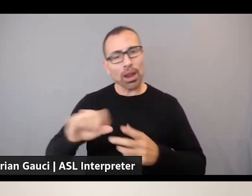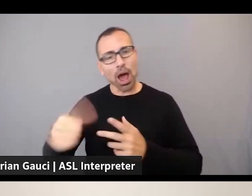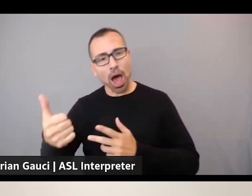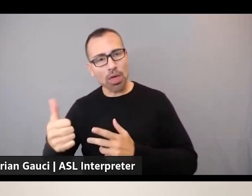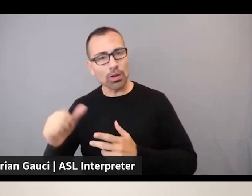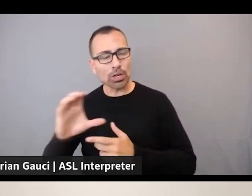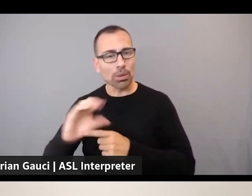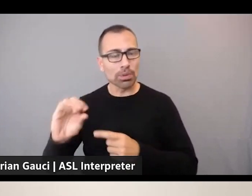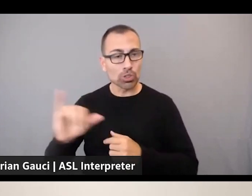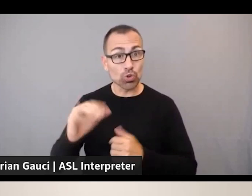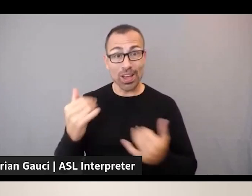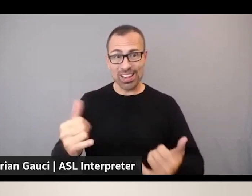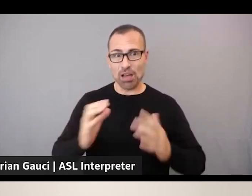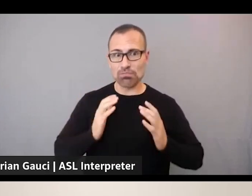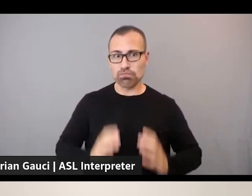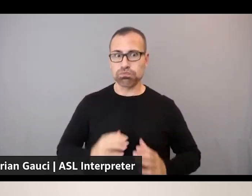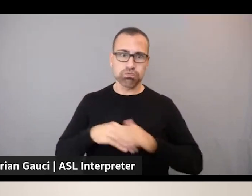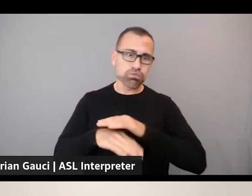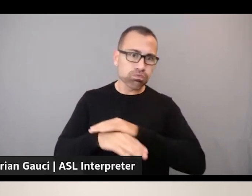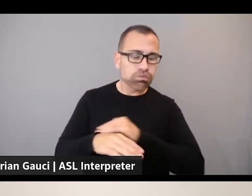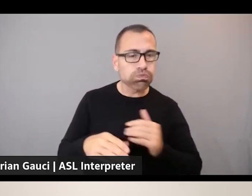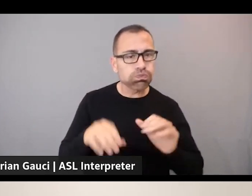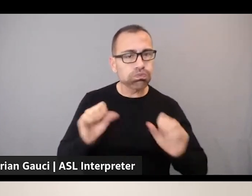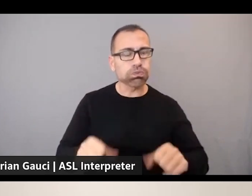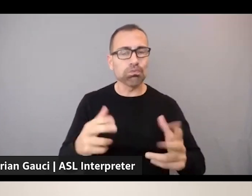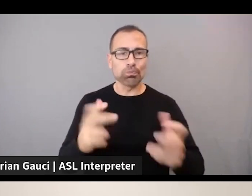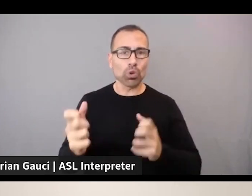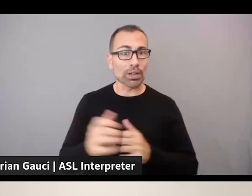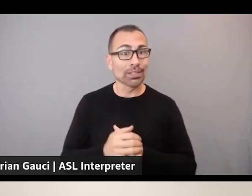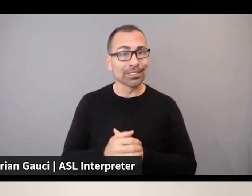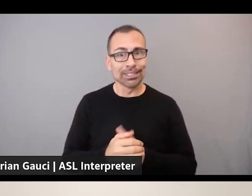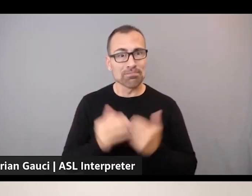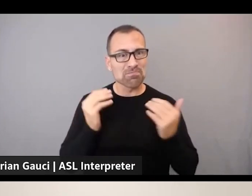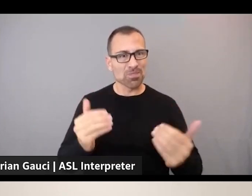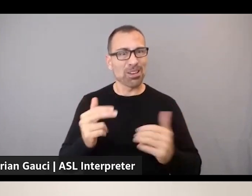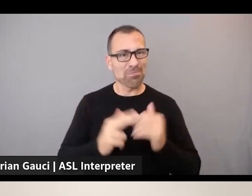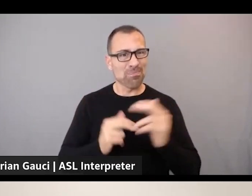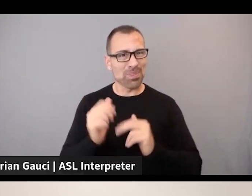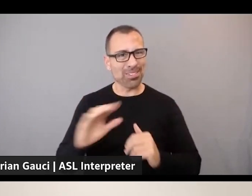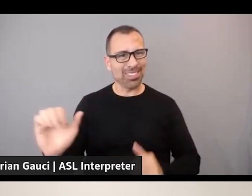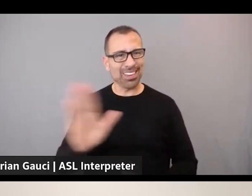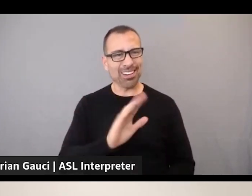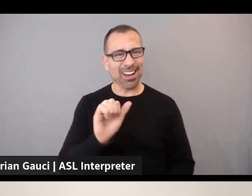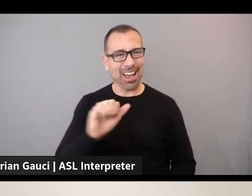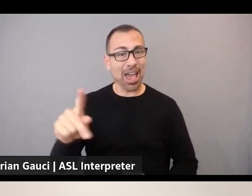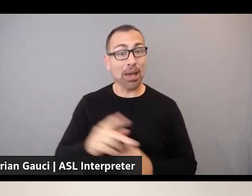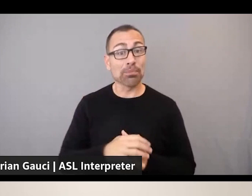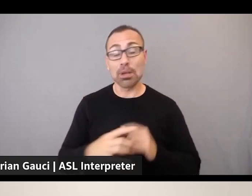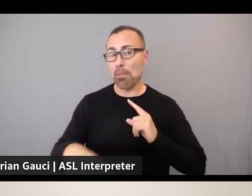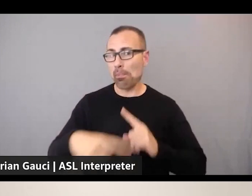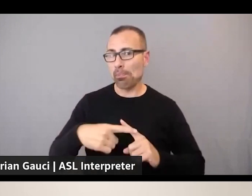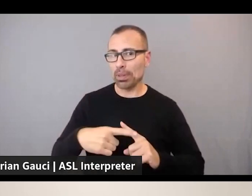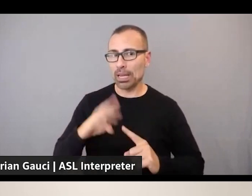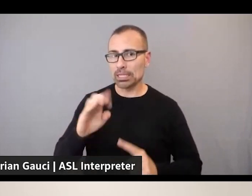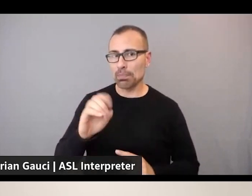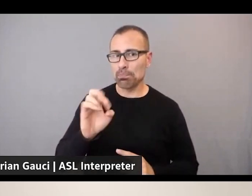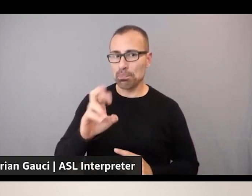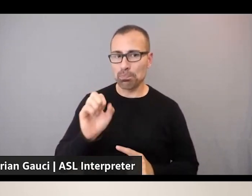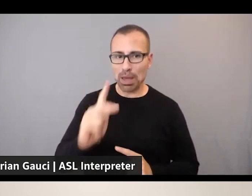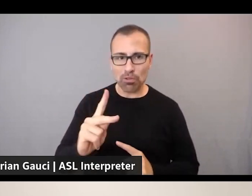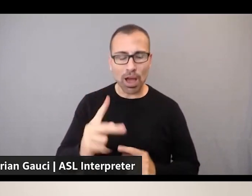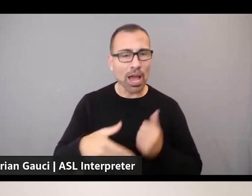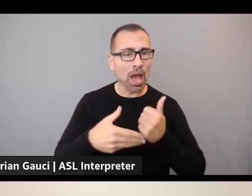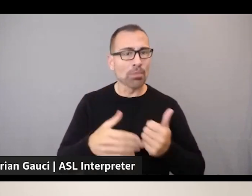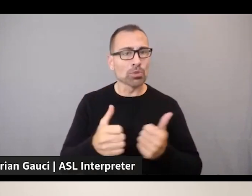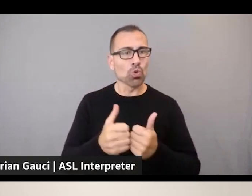quickly and get going building applications. And Amazon Bedrock does more than that as well to help them with those applications.